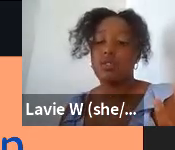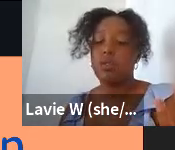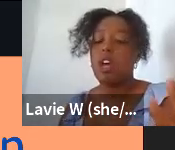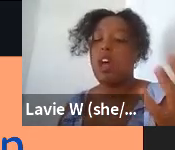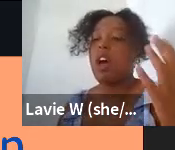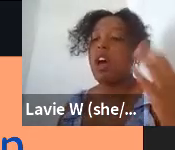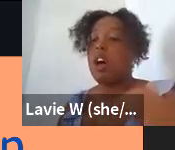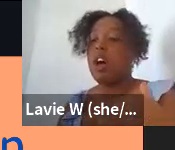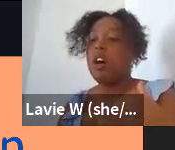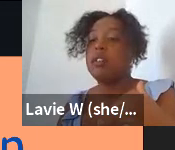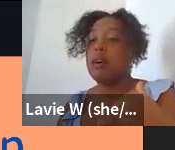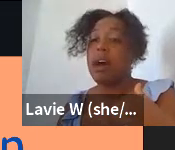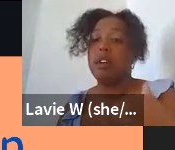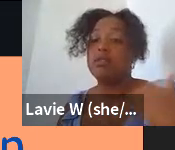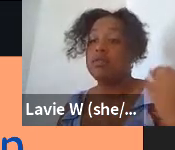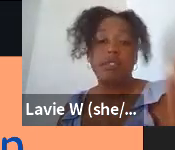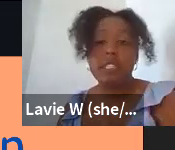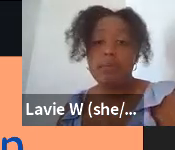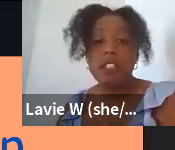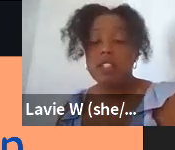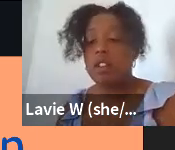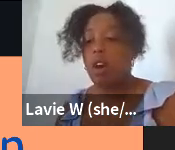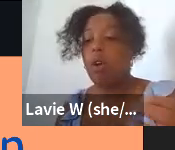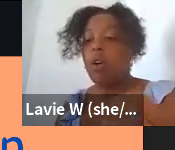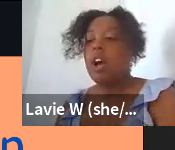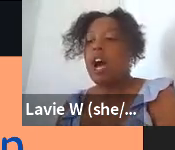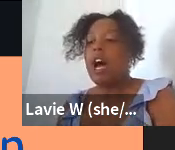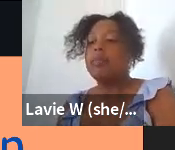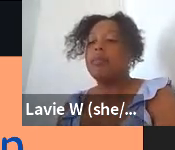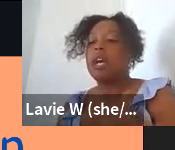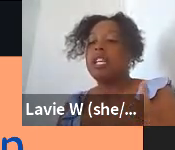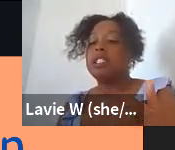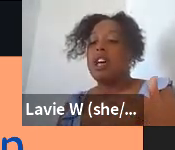you to do about 15 minutes ago,